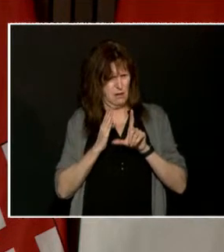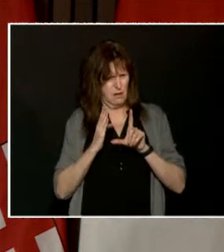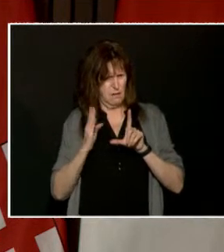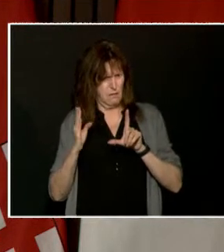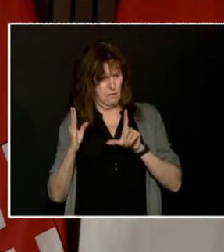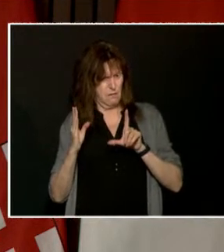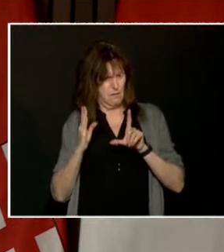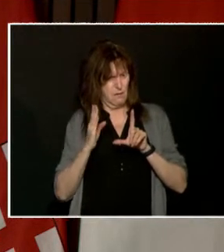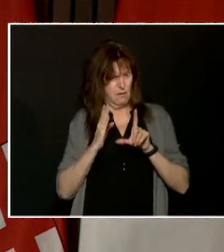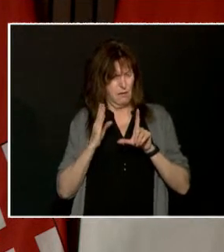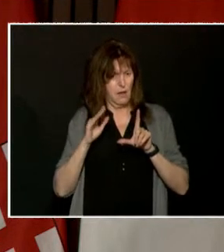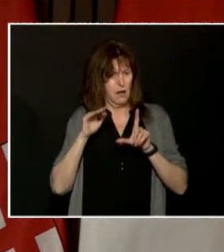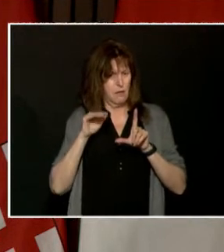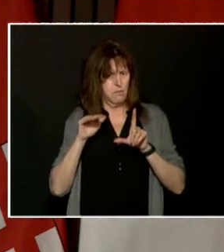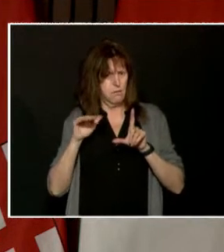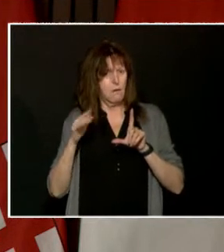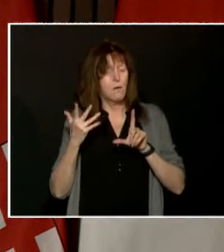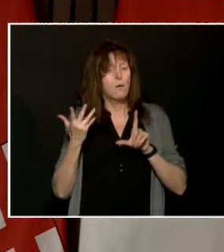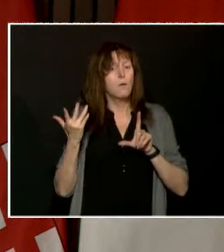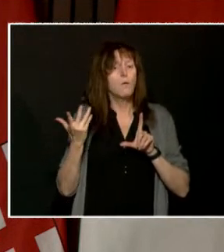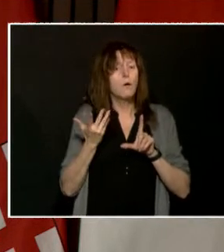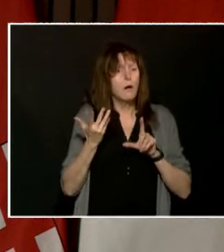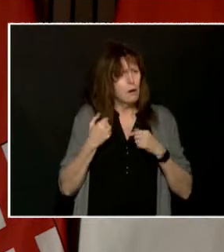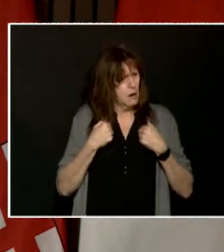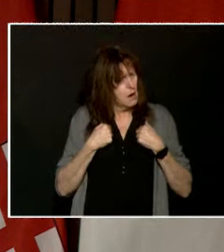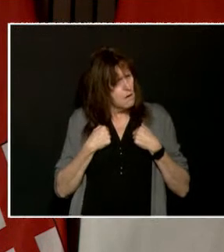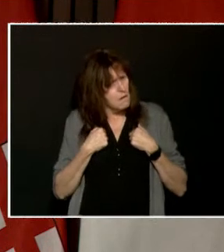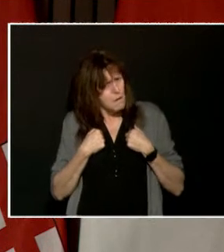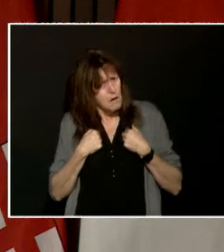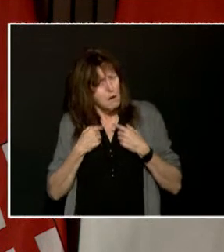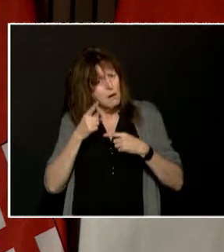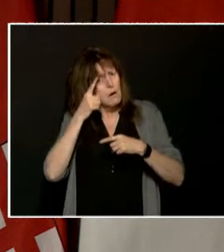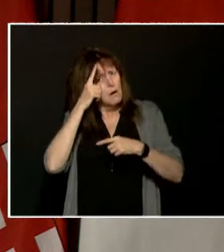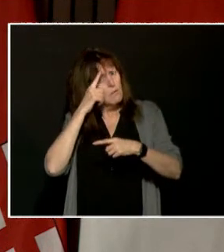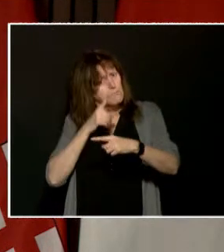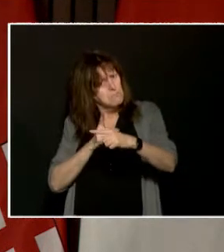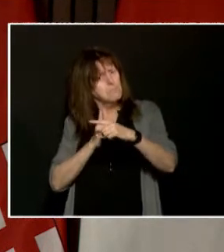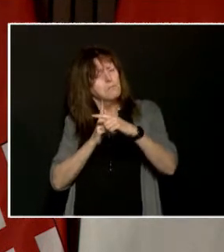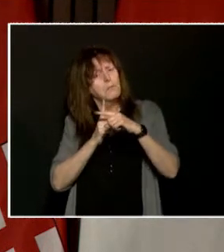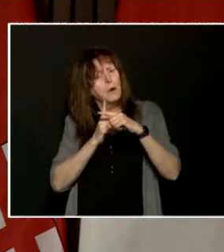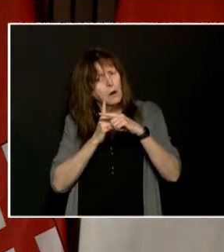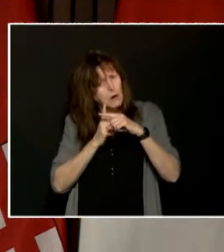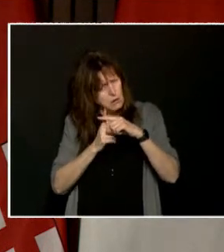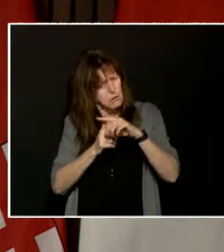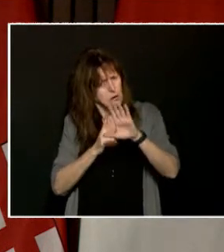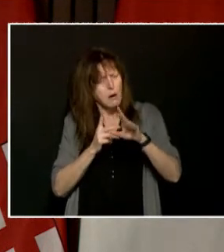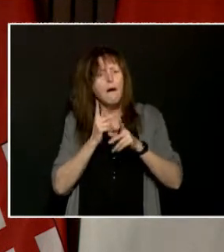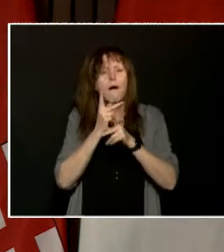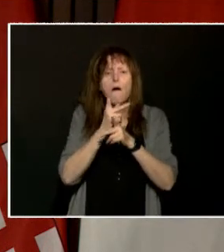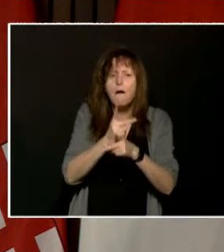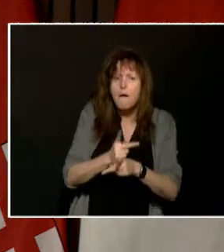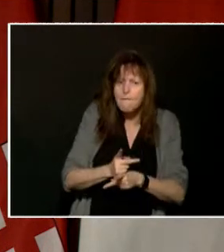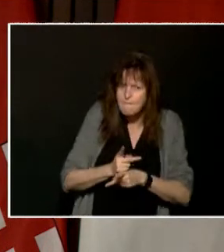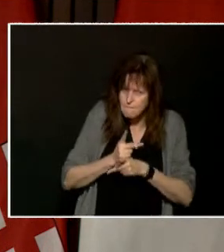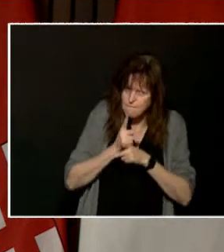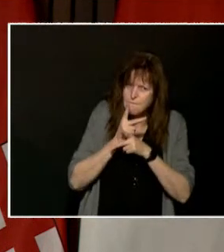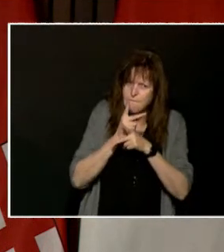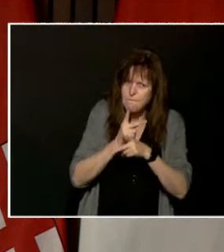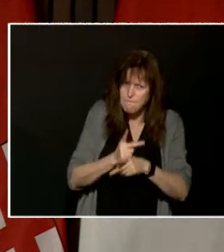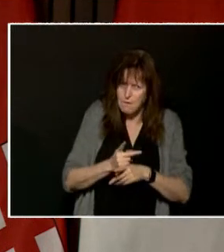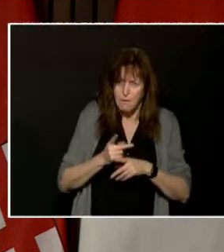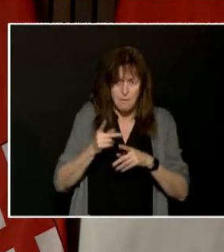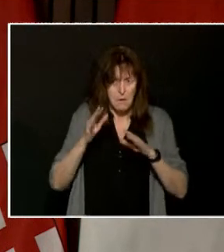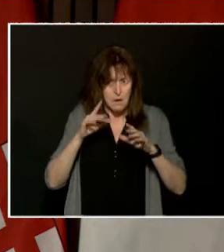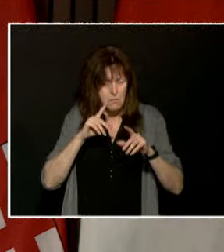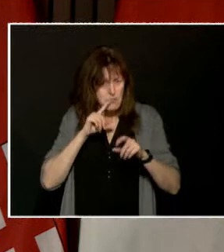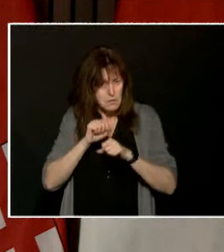cautious optimism, it's because we're actually hitting some of those expectations, that we're actually bringing cases down. I don't think anything's